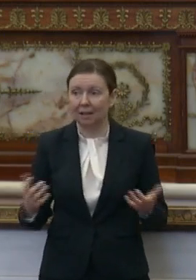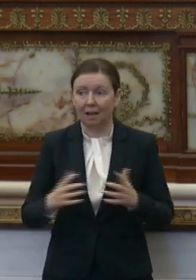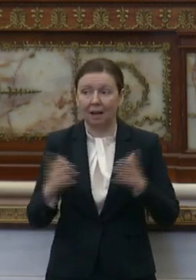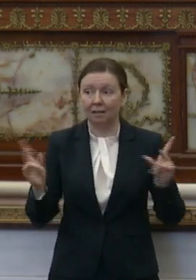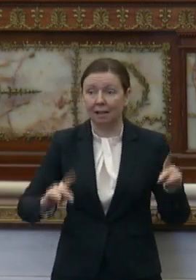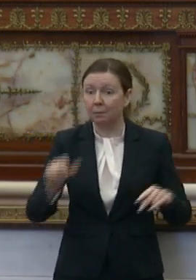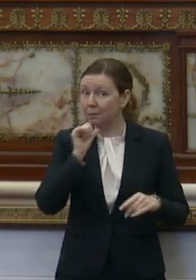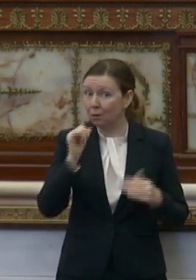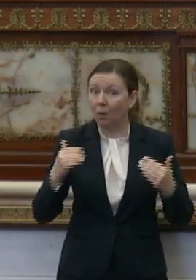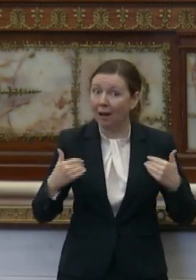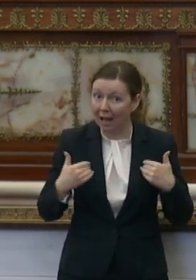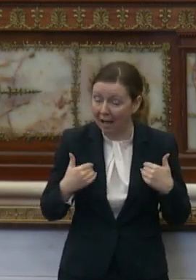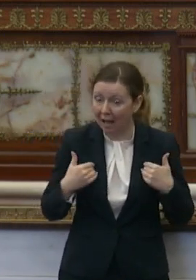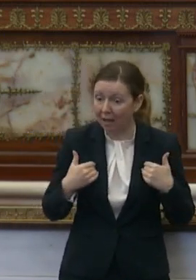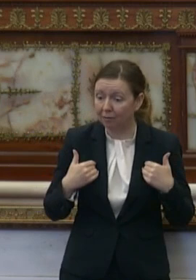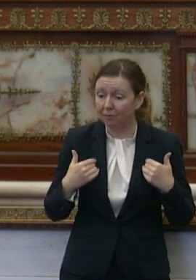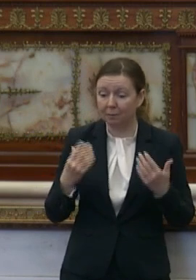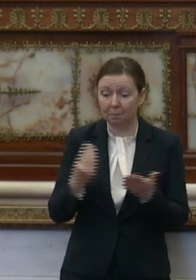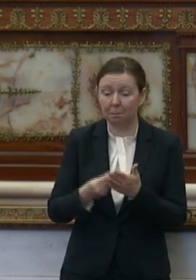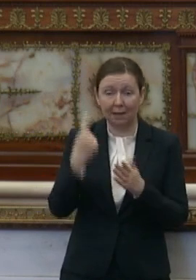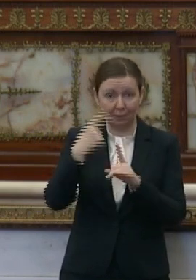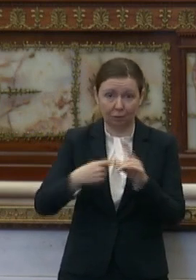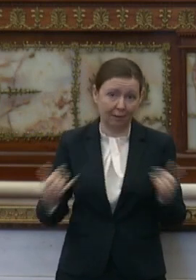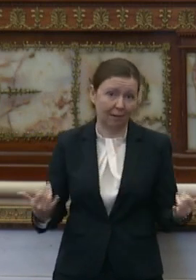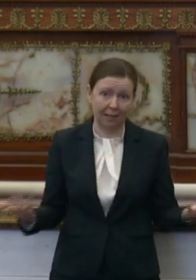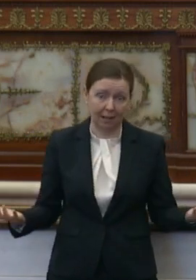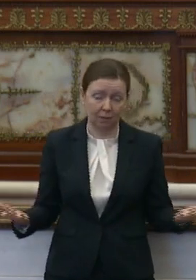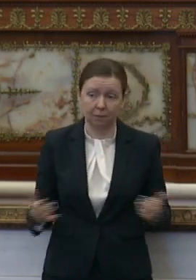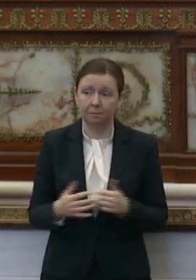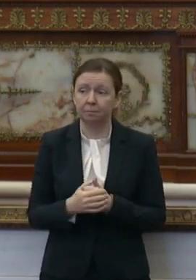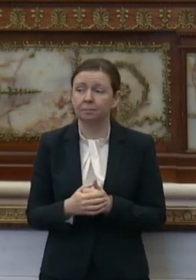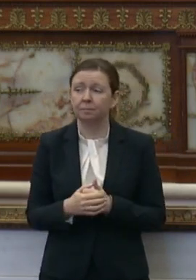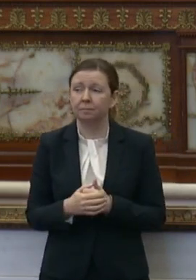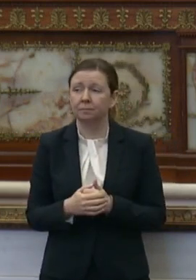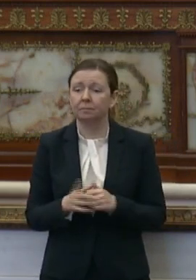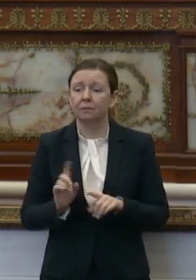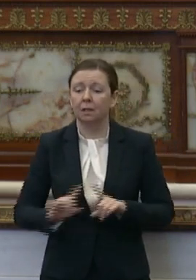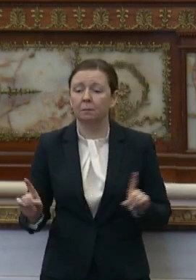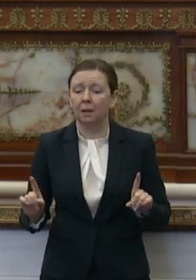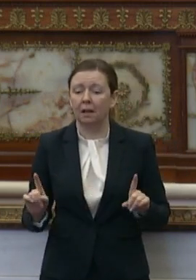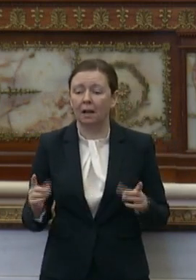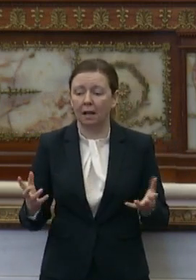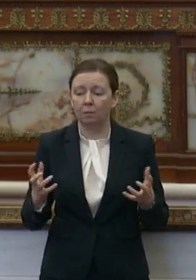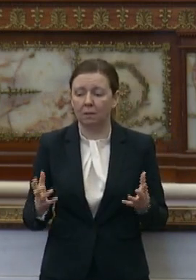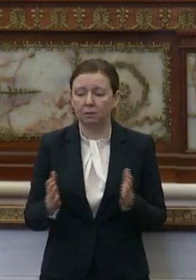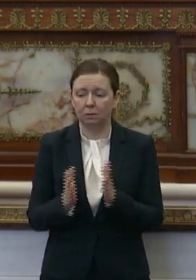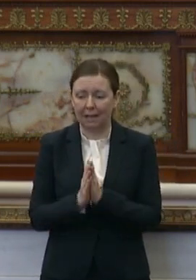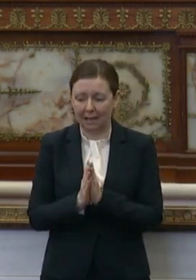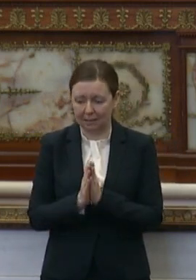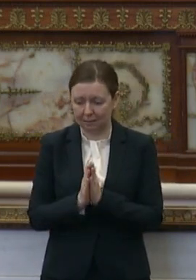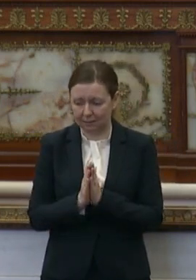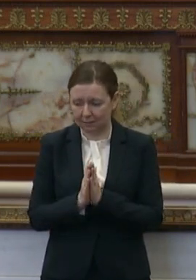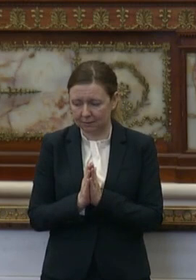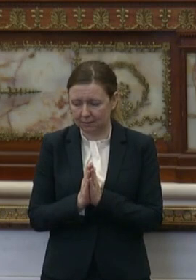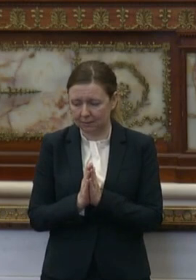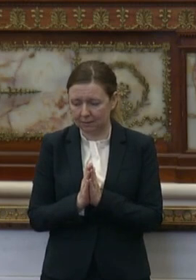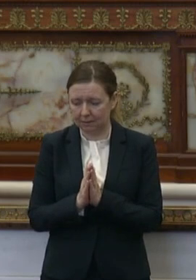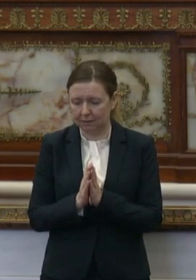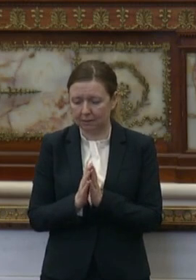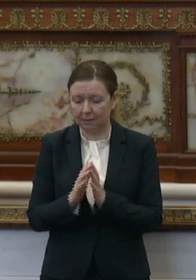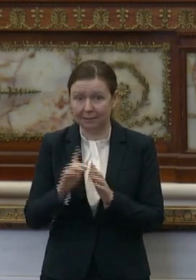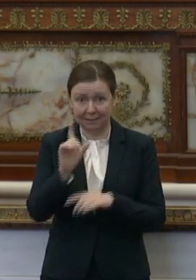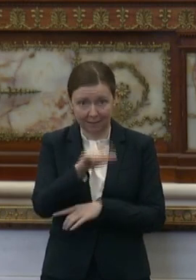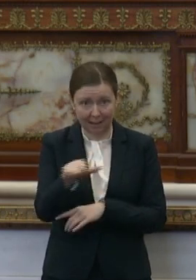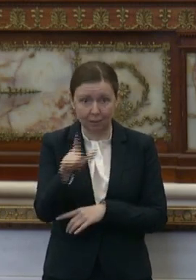people don't have money for rent right now. But I would just like to ask these landlords